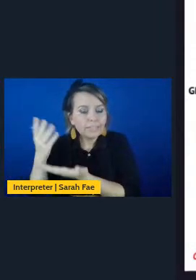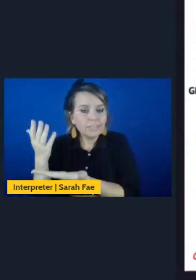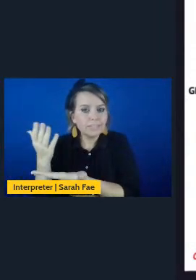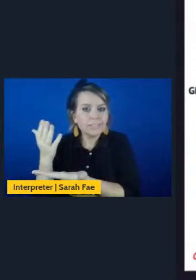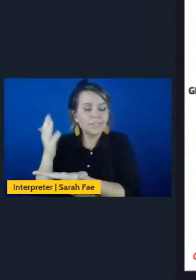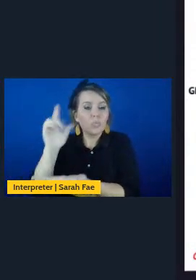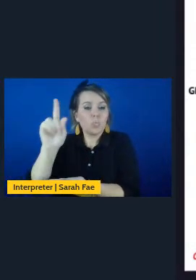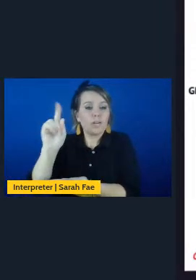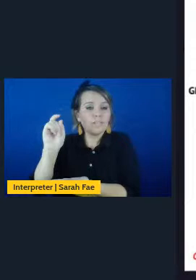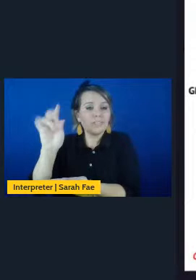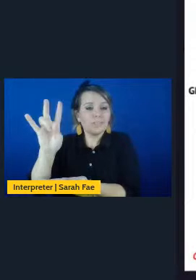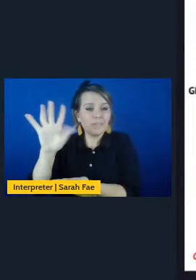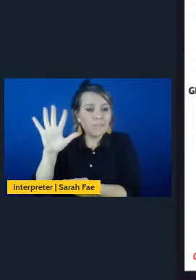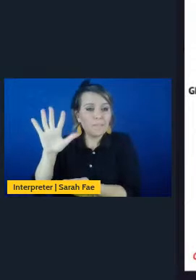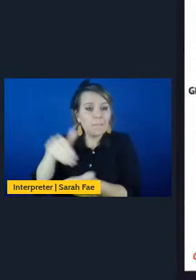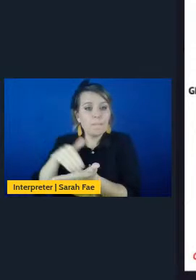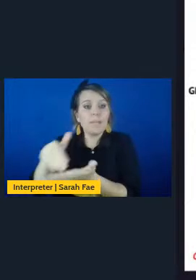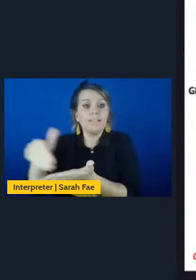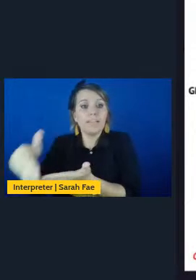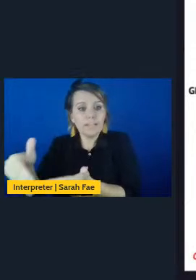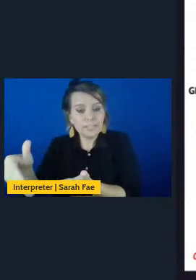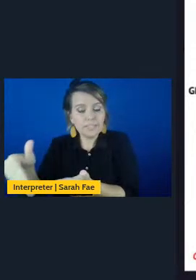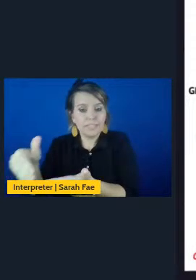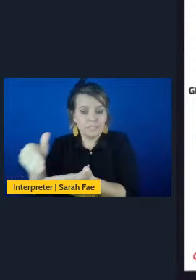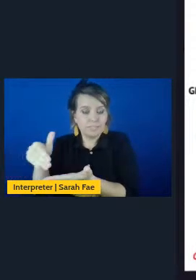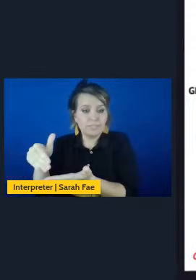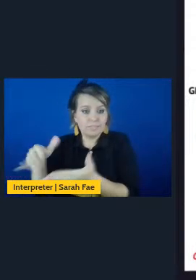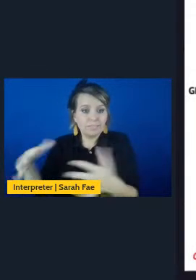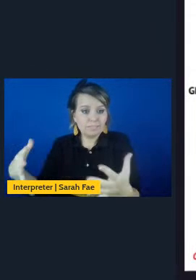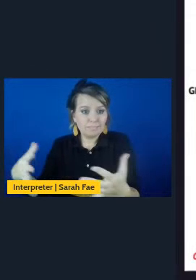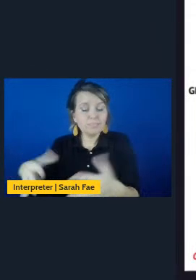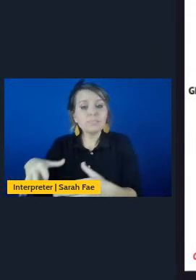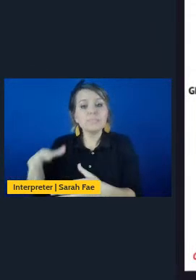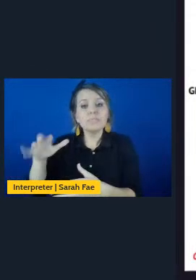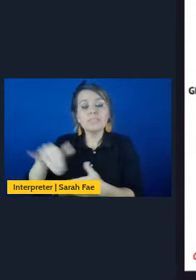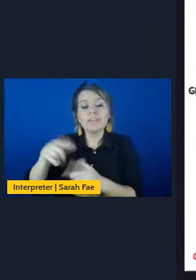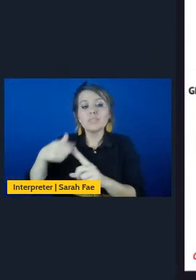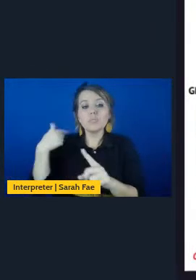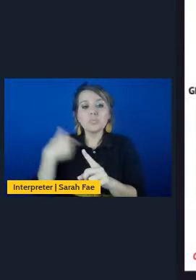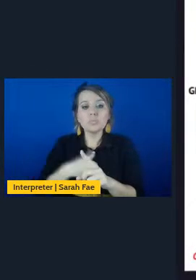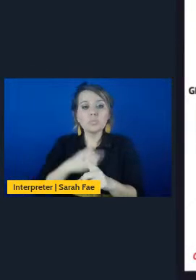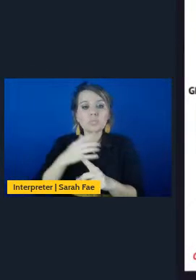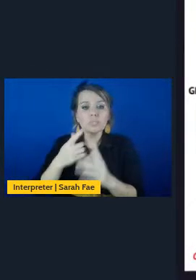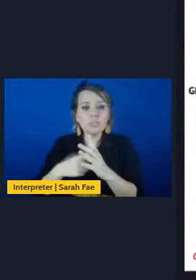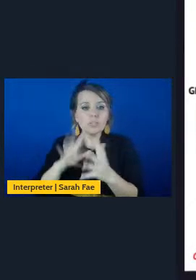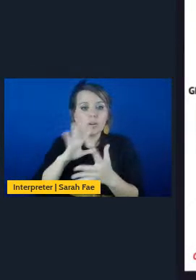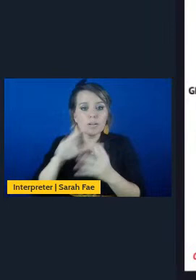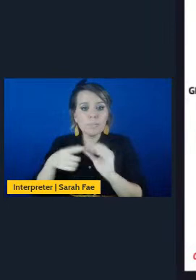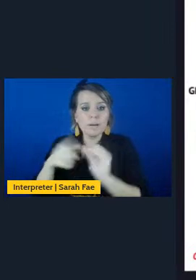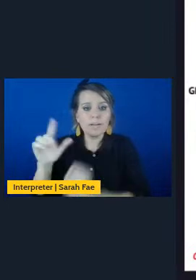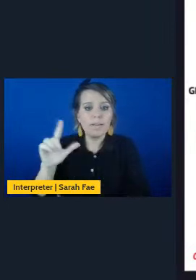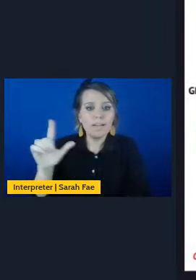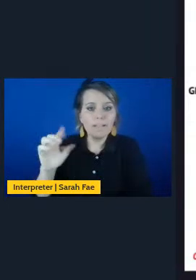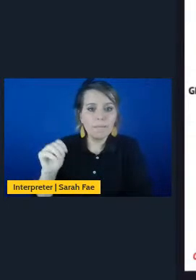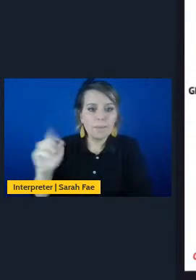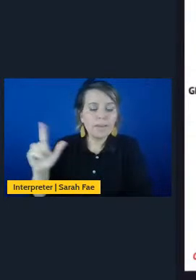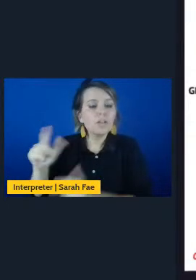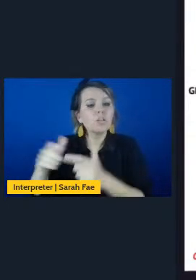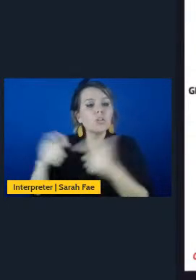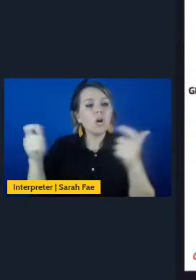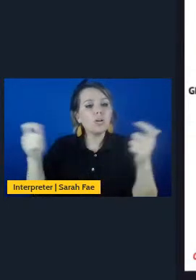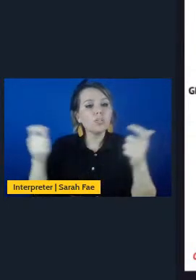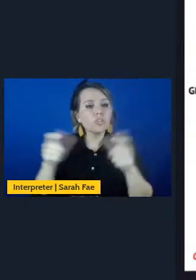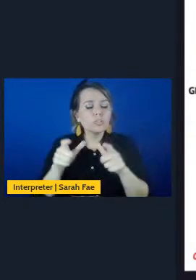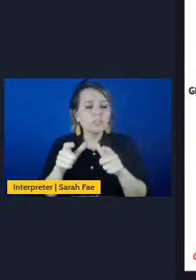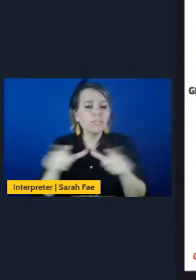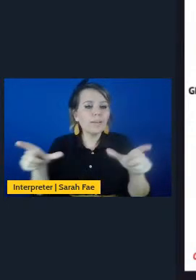175 billion parameters. Now, this is when we started talking about LLM, also called as a large language model, and community